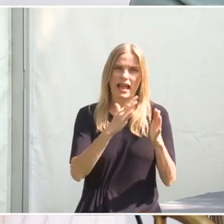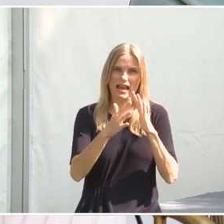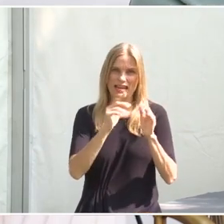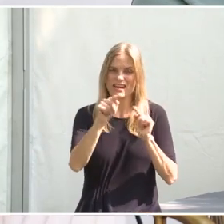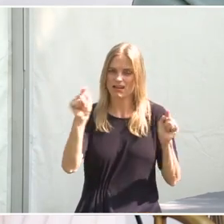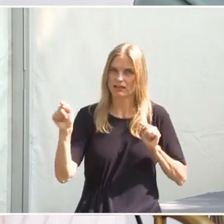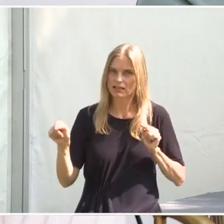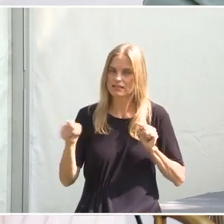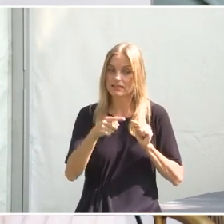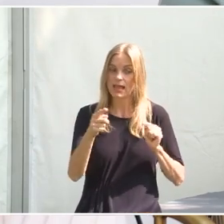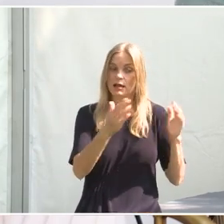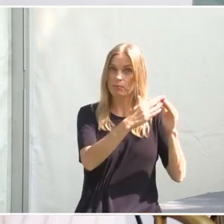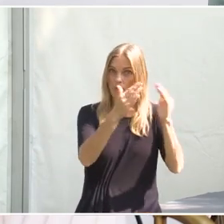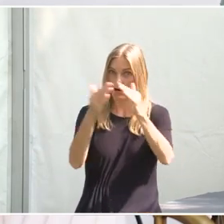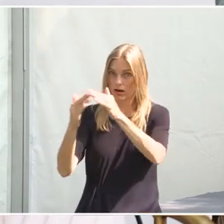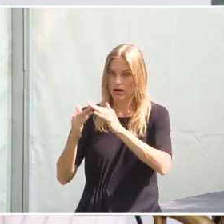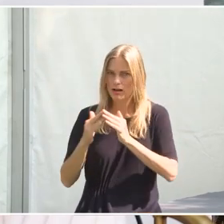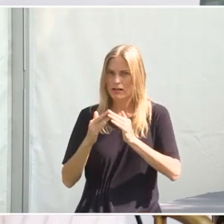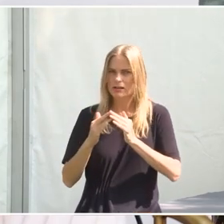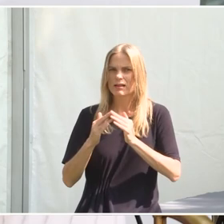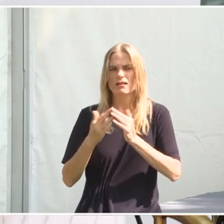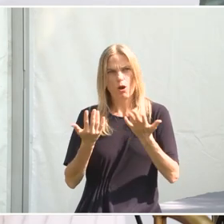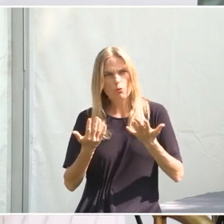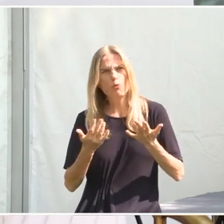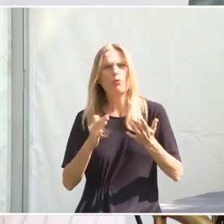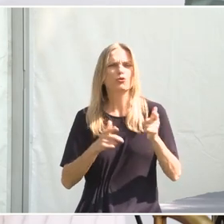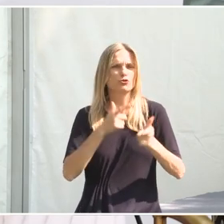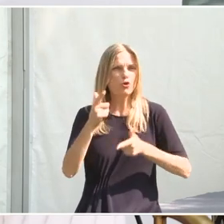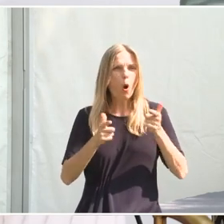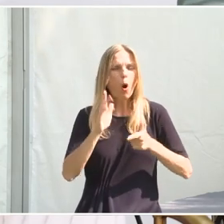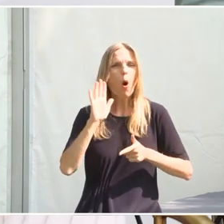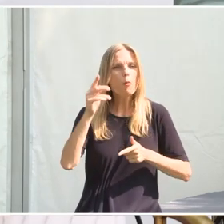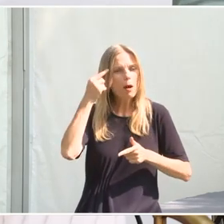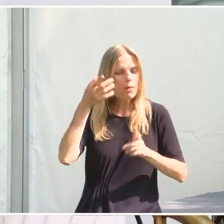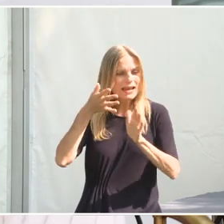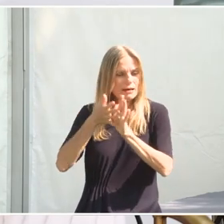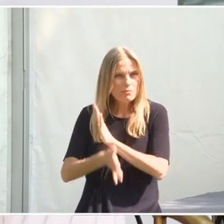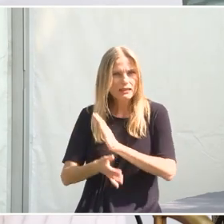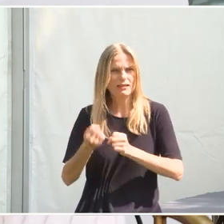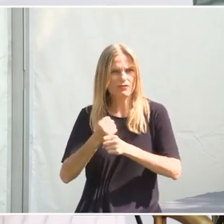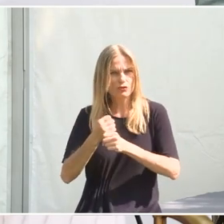basically these buildings that serve very similar functions serve them to